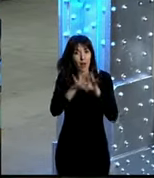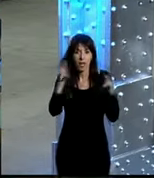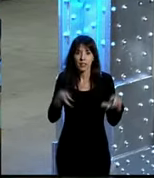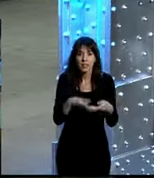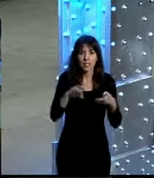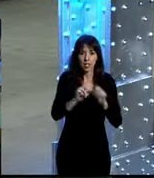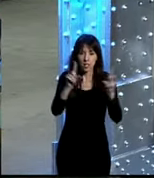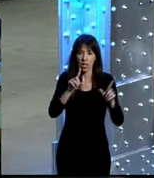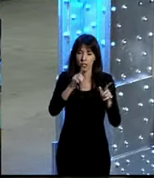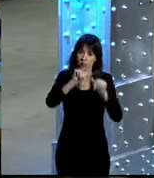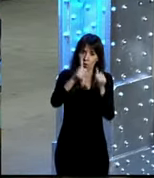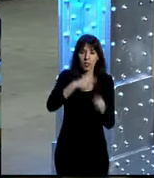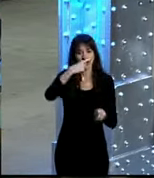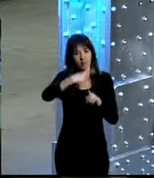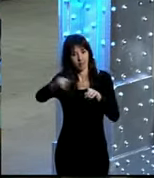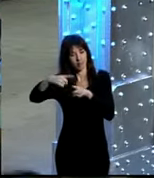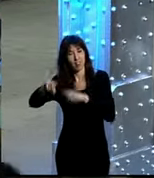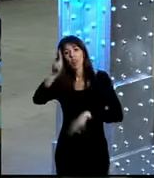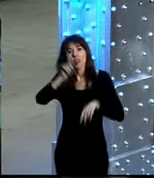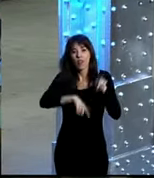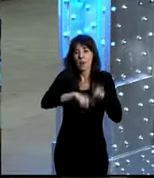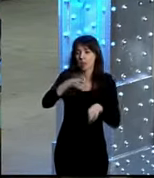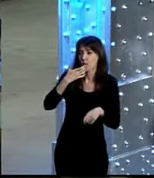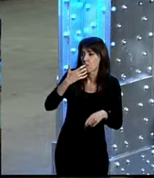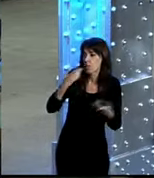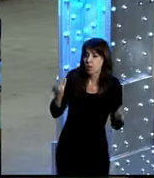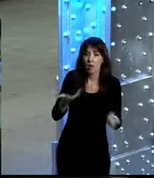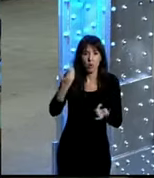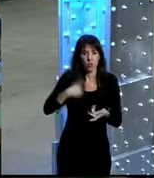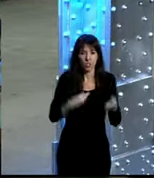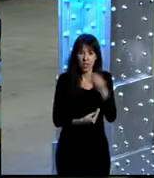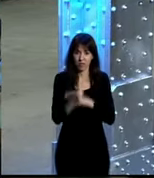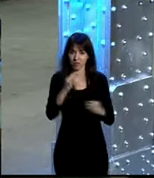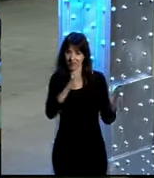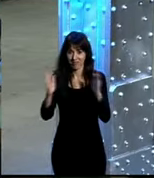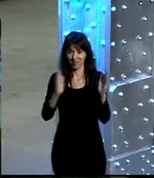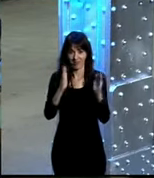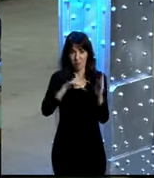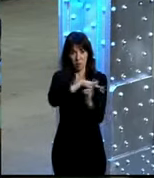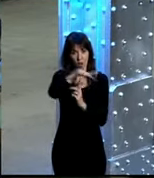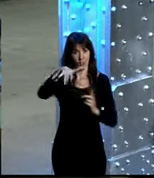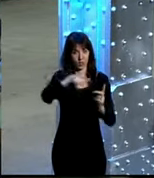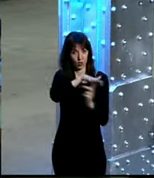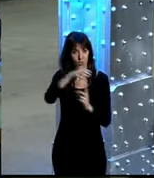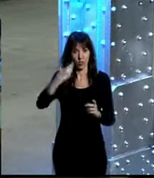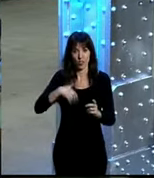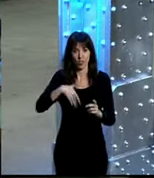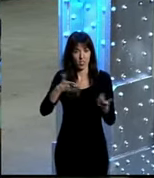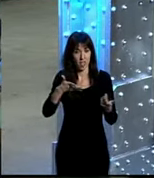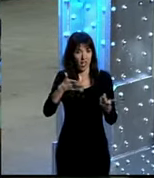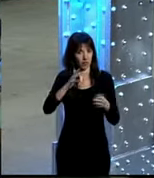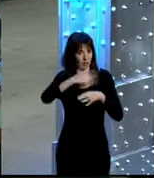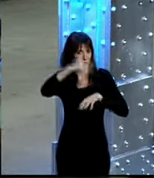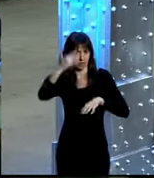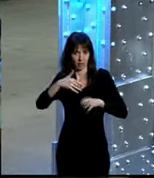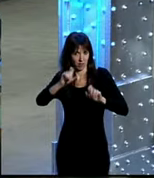every target audience. And obviously it's different for if you were born in an environment in which